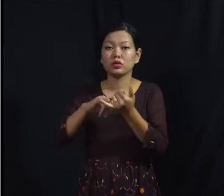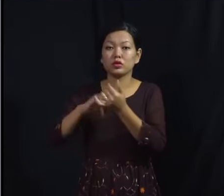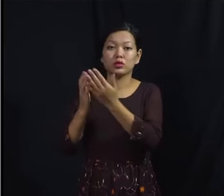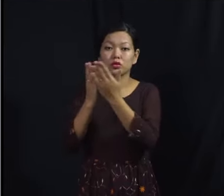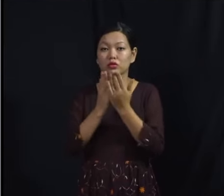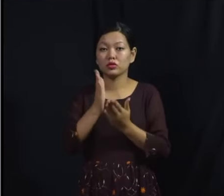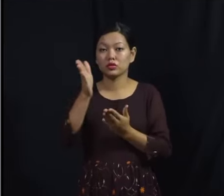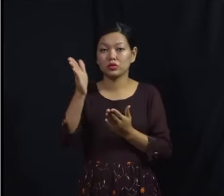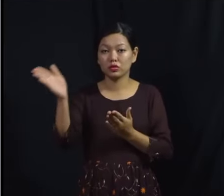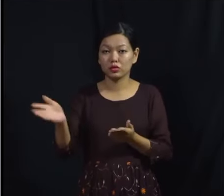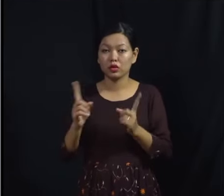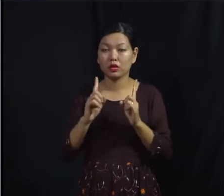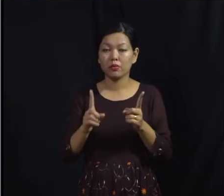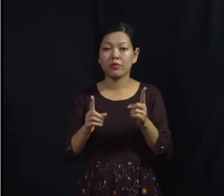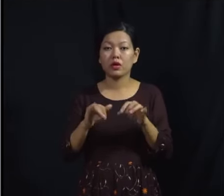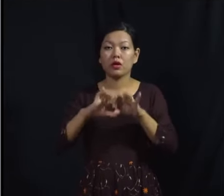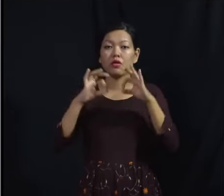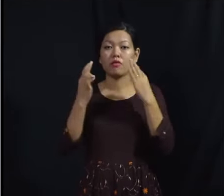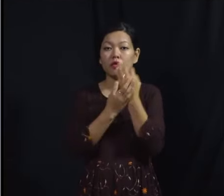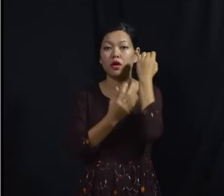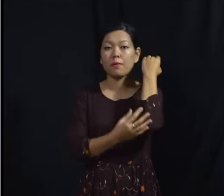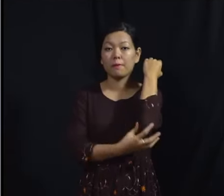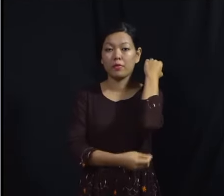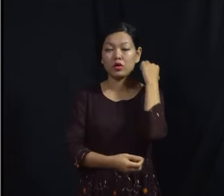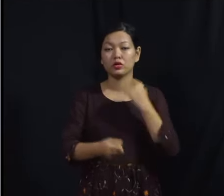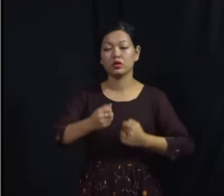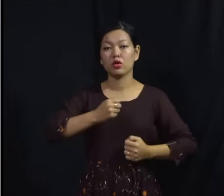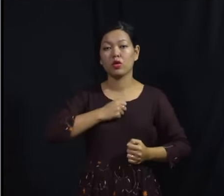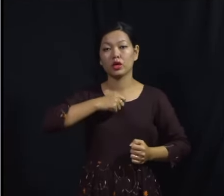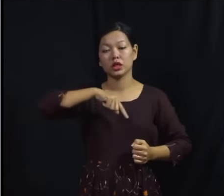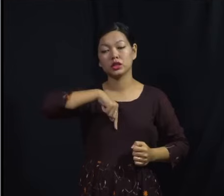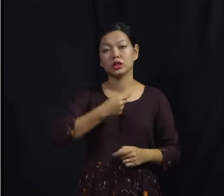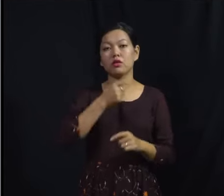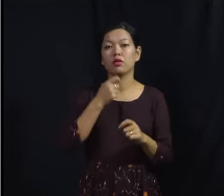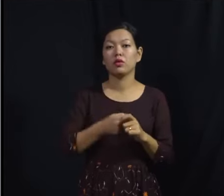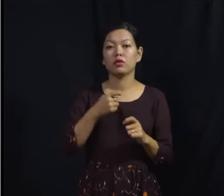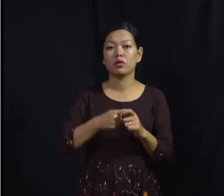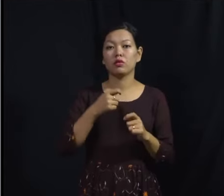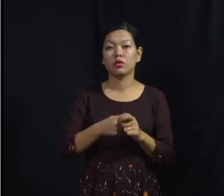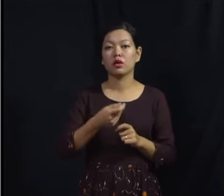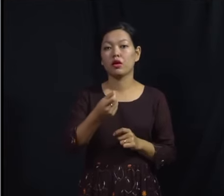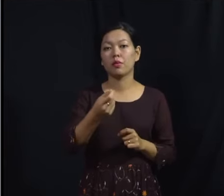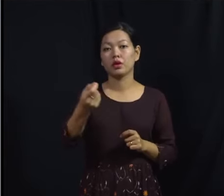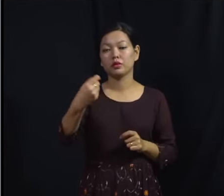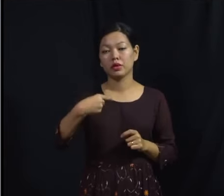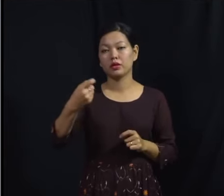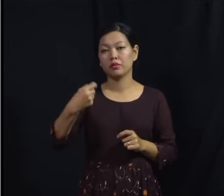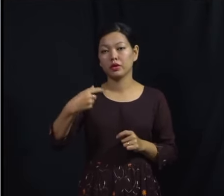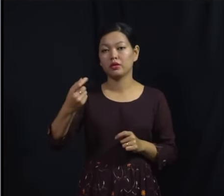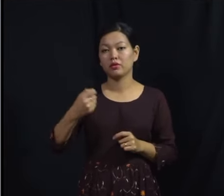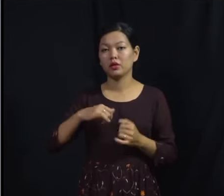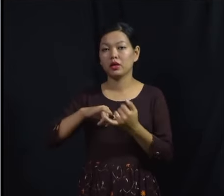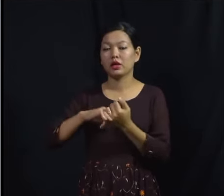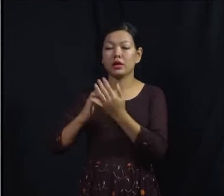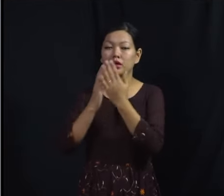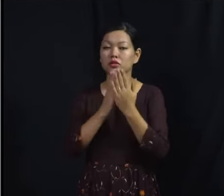much inquisitive. She is very much curious, inquisitive and curious in the sense that she always wants to learn and gain